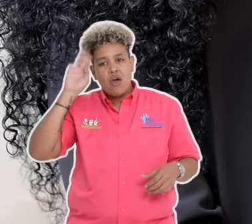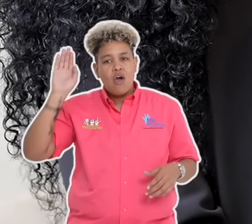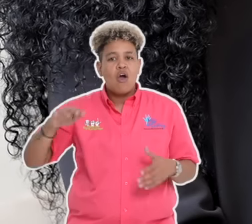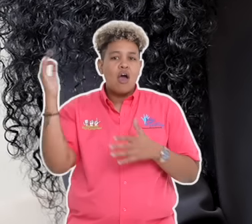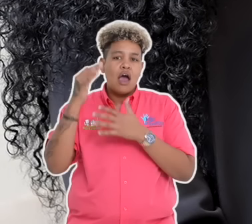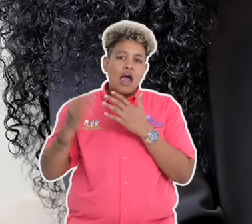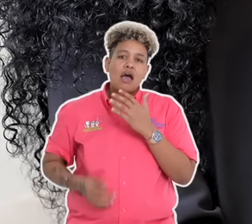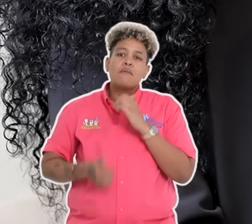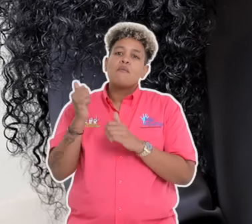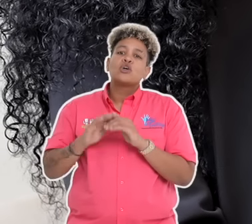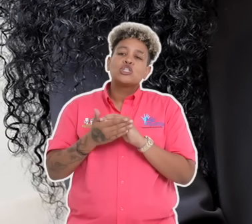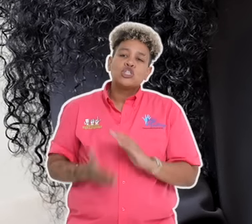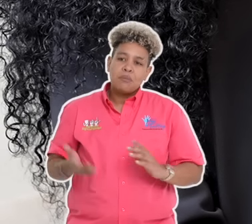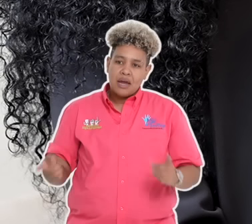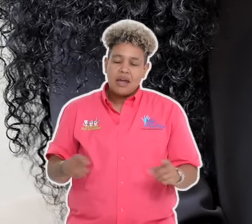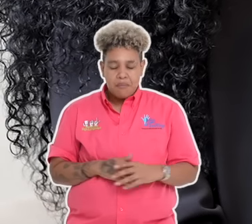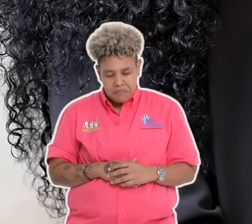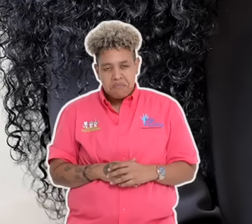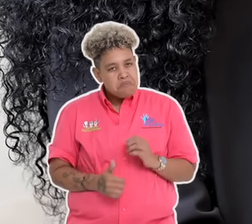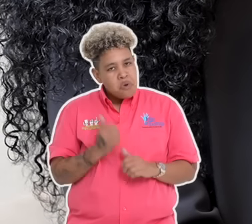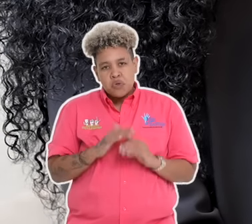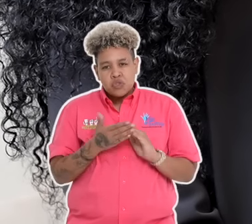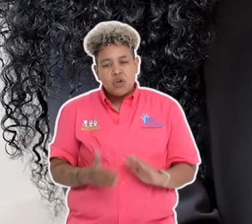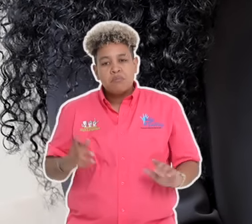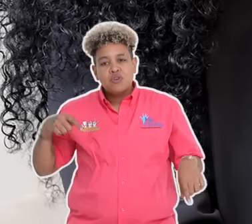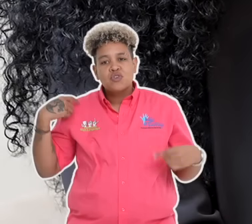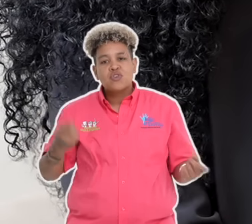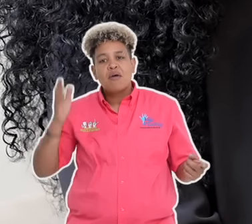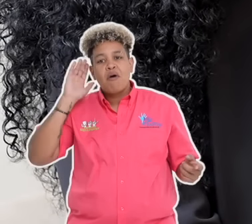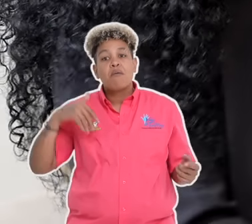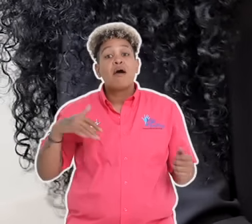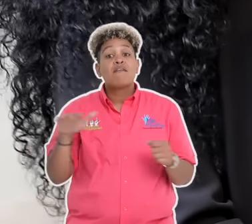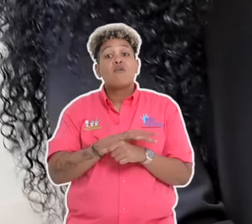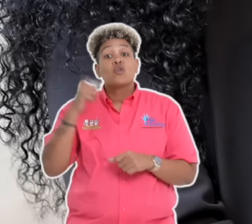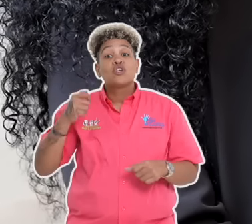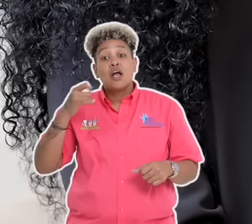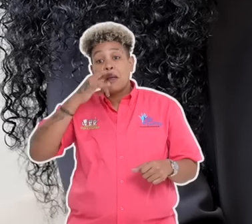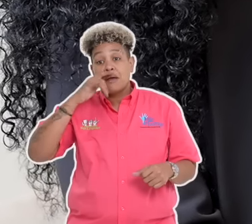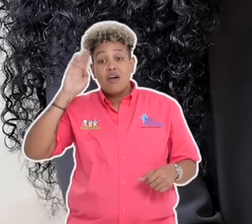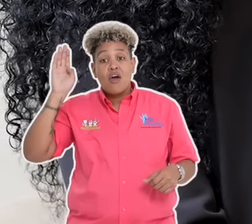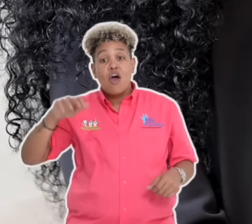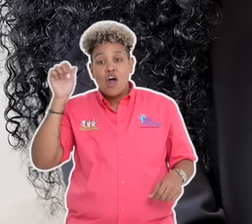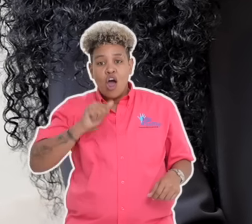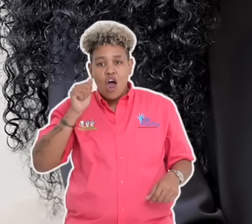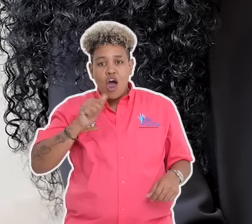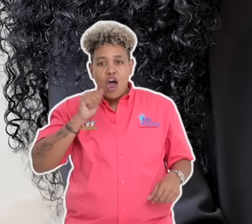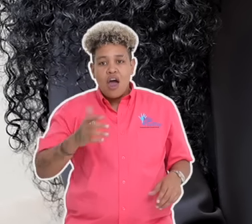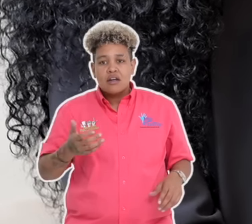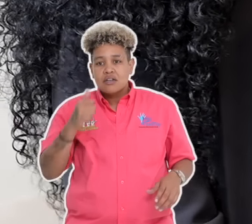are all Caribbean, most of which are Jamaican. And so far, all my full scholarship kids are all